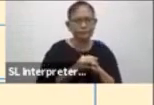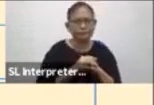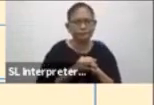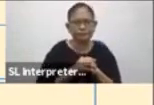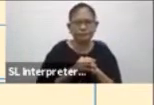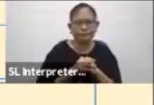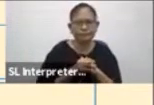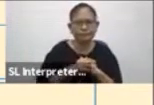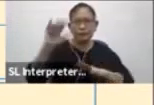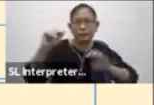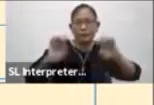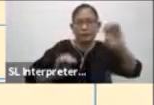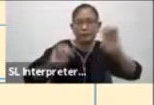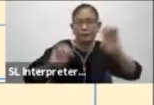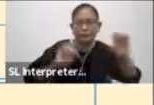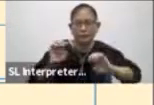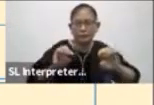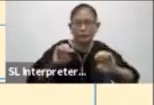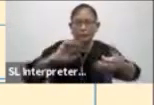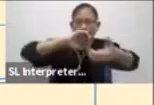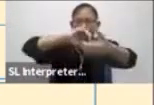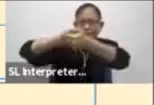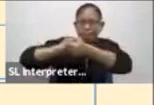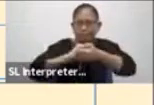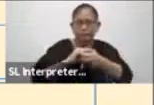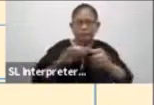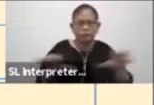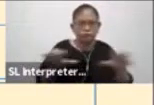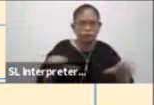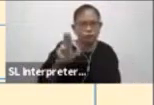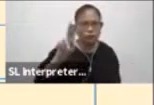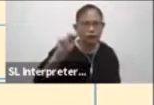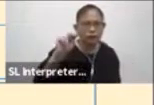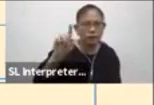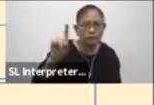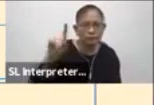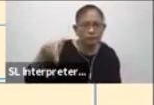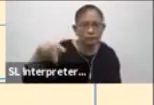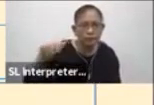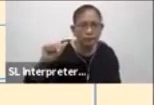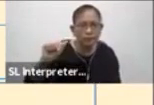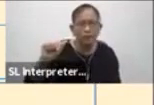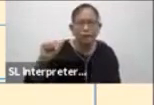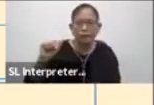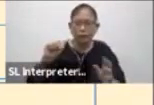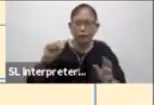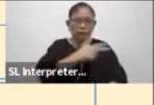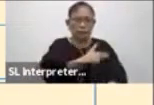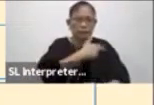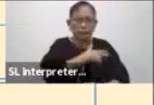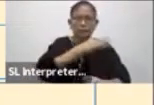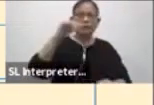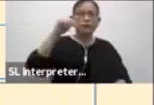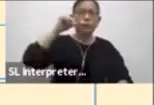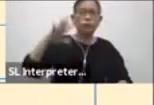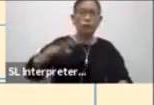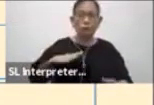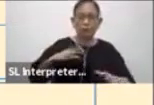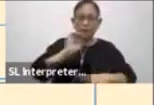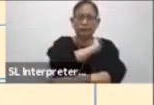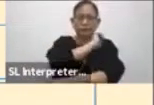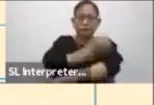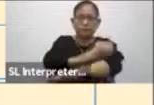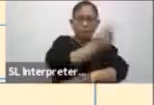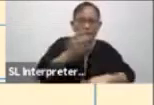The assessment was jointly conducted by UNFPA Indonesia with the Department of Women's Empowerment and Child Protection